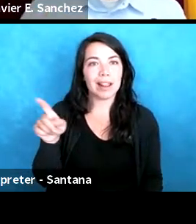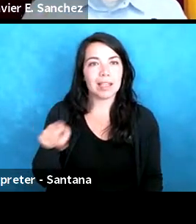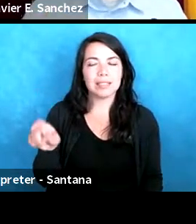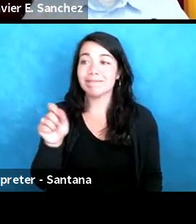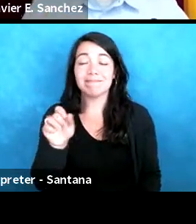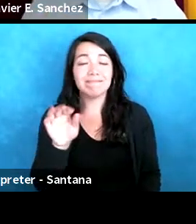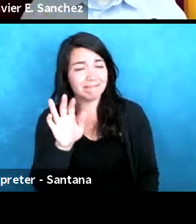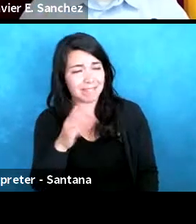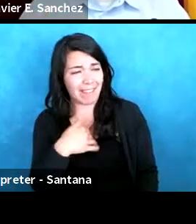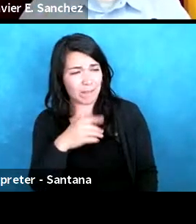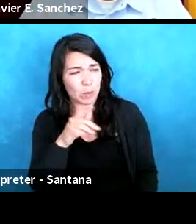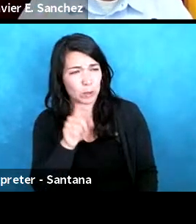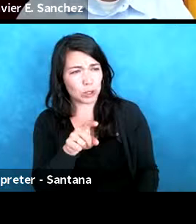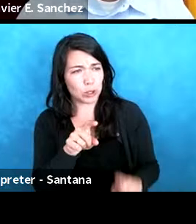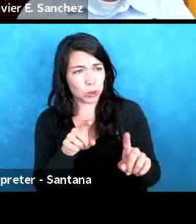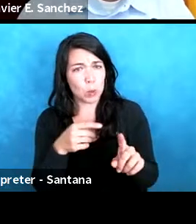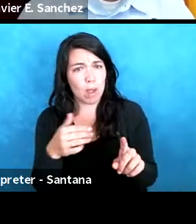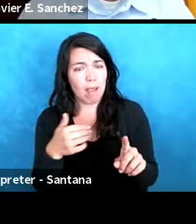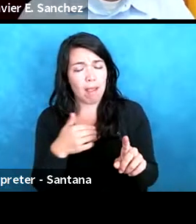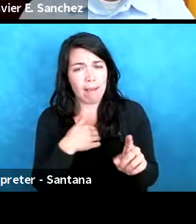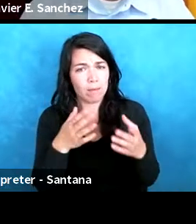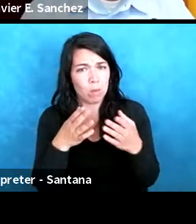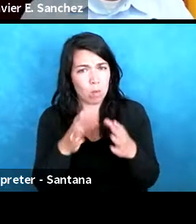have a means in which we can track